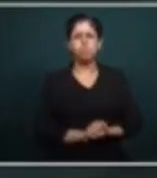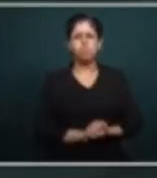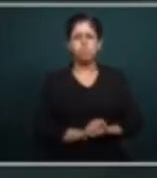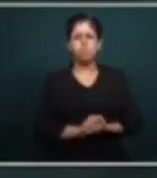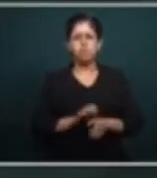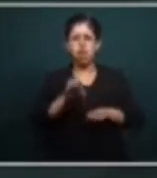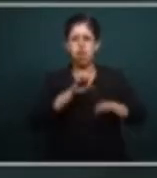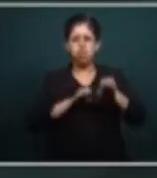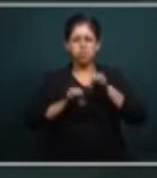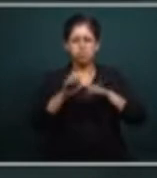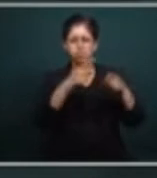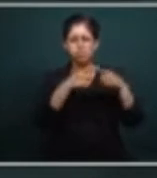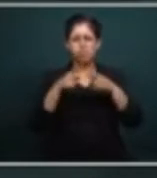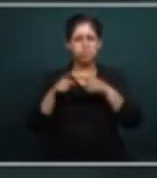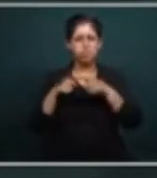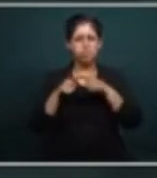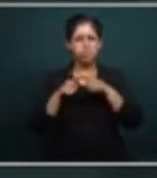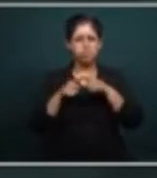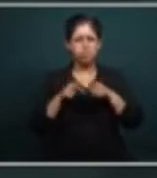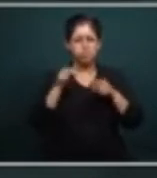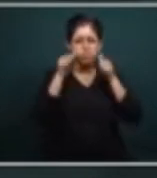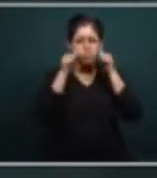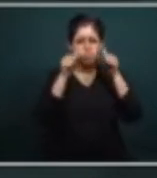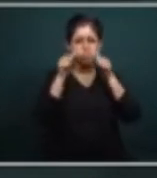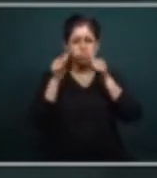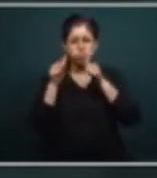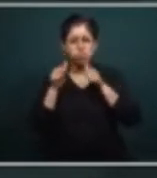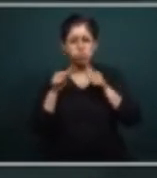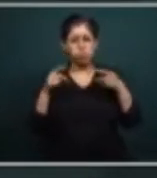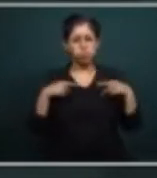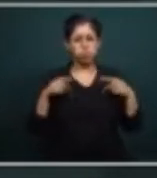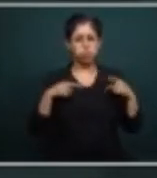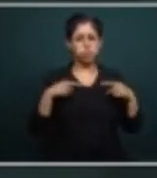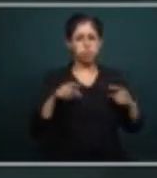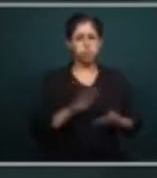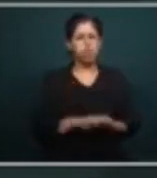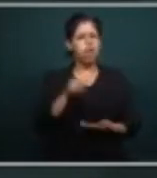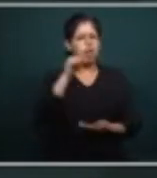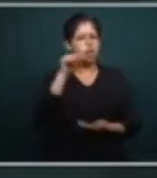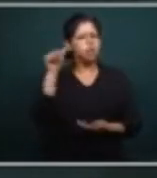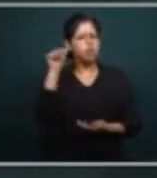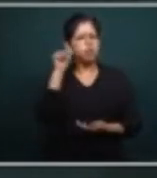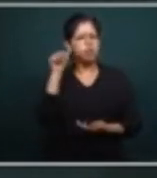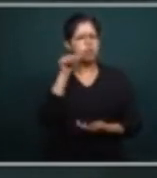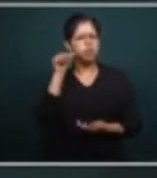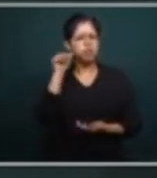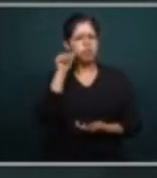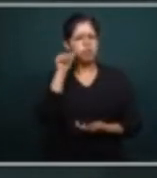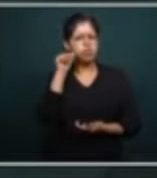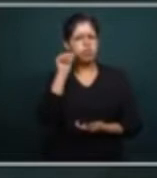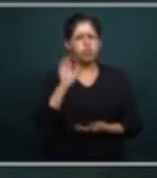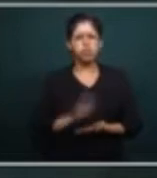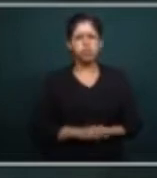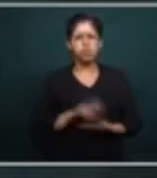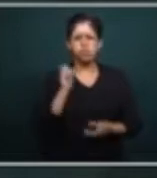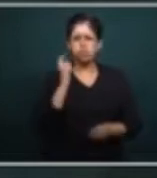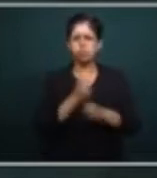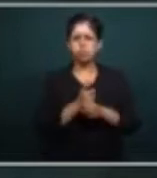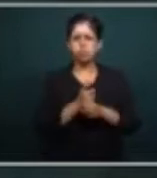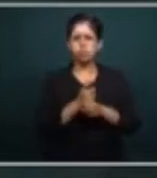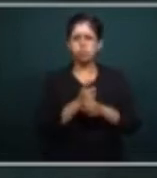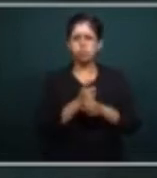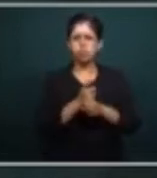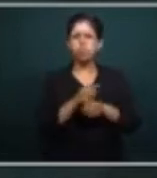Mexico and the U.S. have been acting. And yesterday, they took